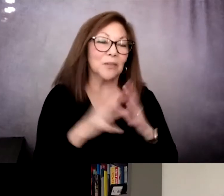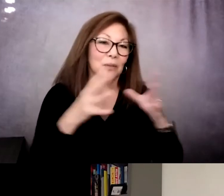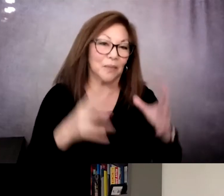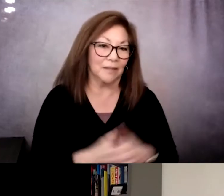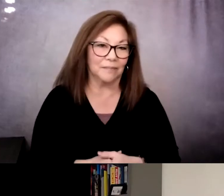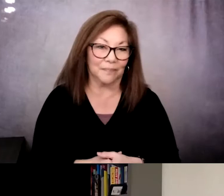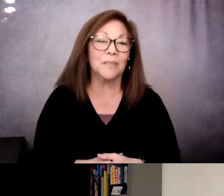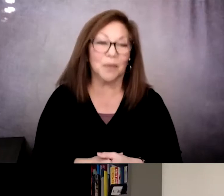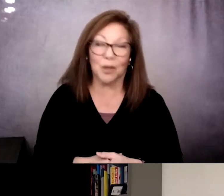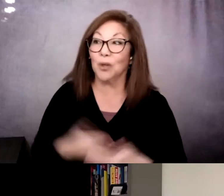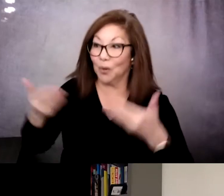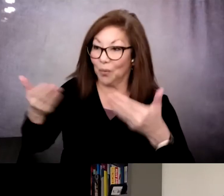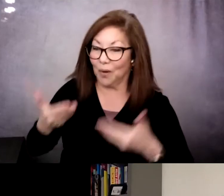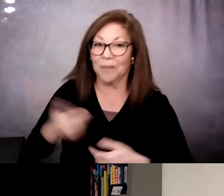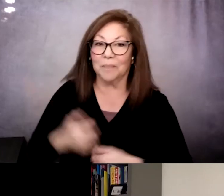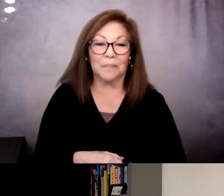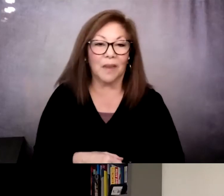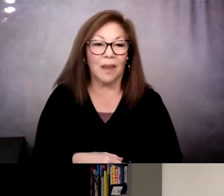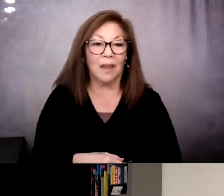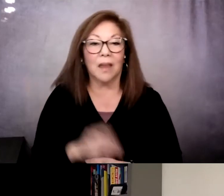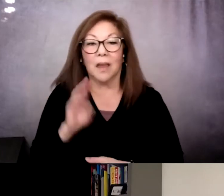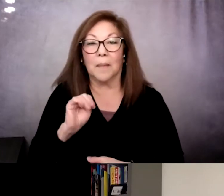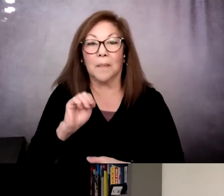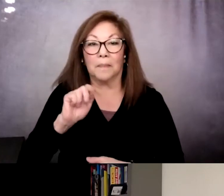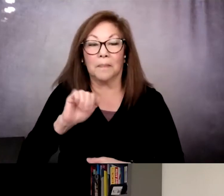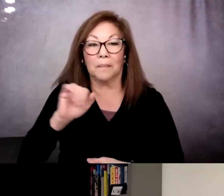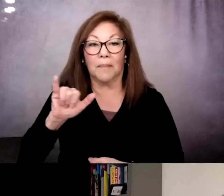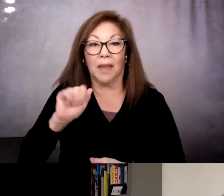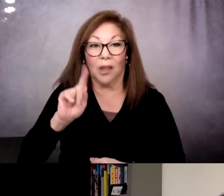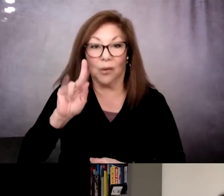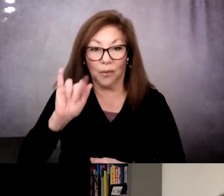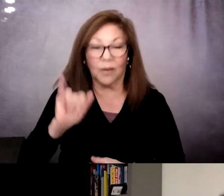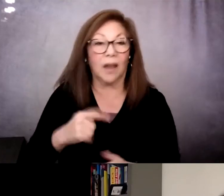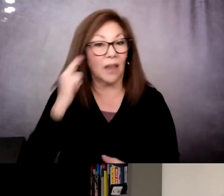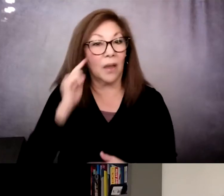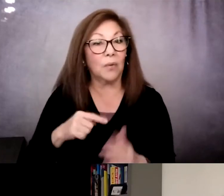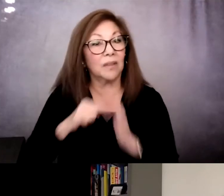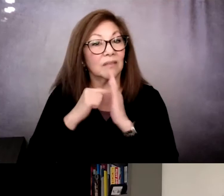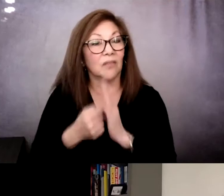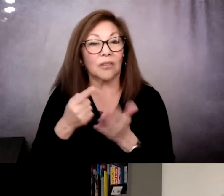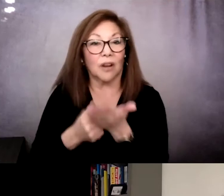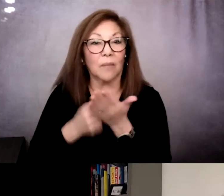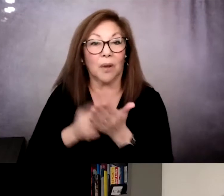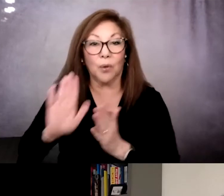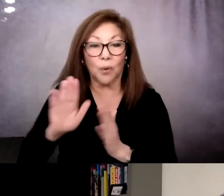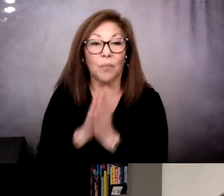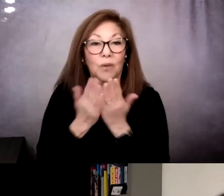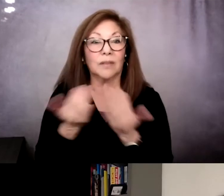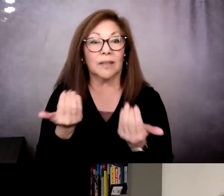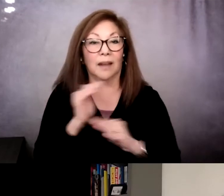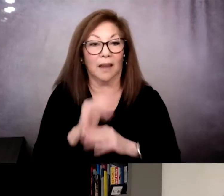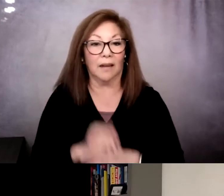more than welcome. And Mayukh, I thought we could begin talking about your book tonight by